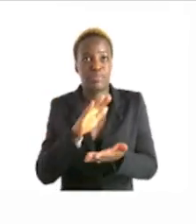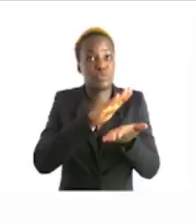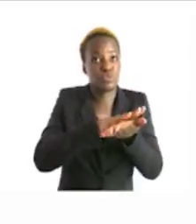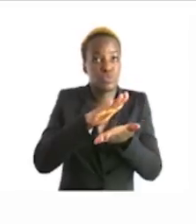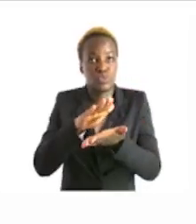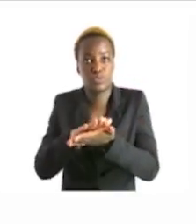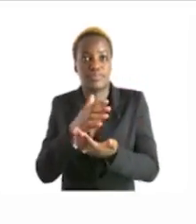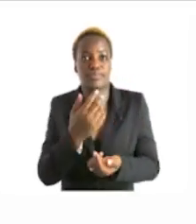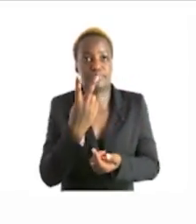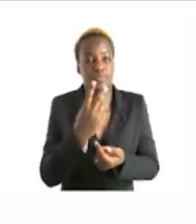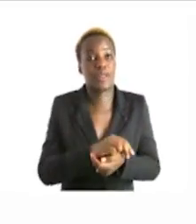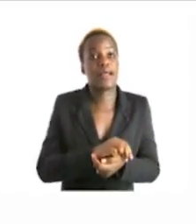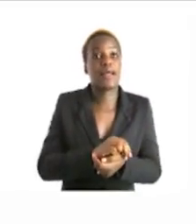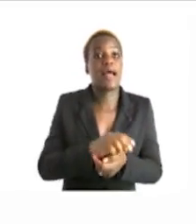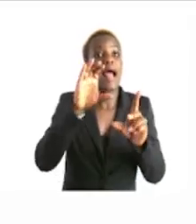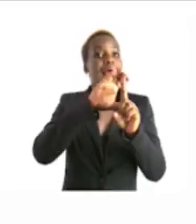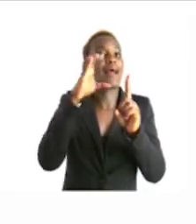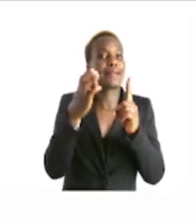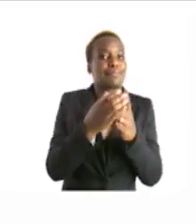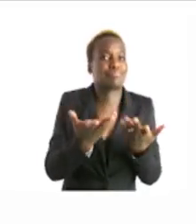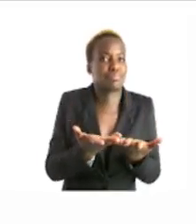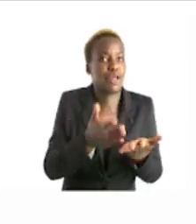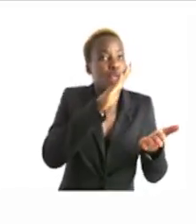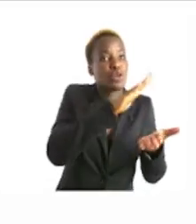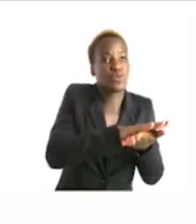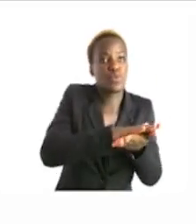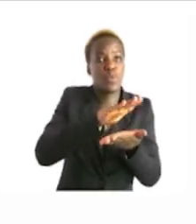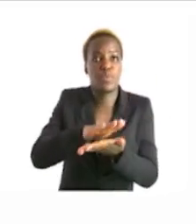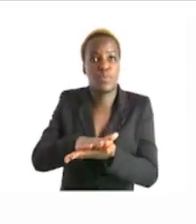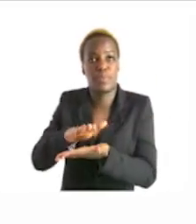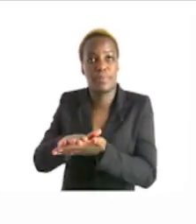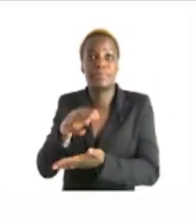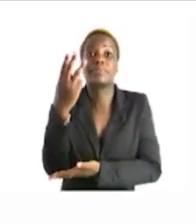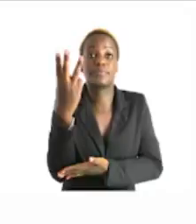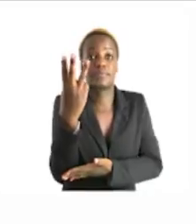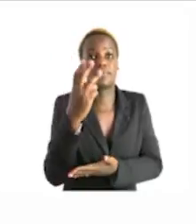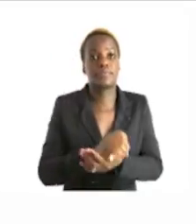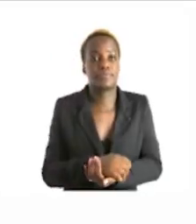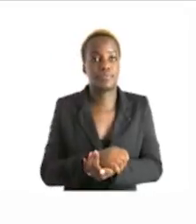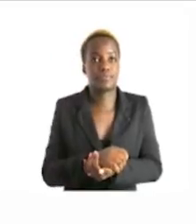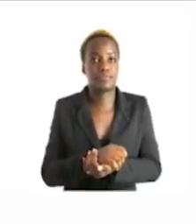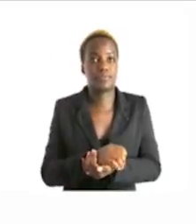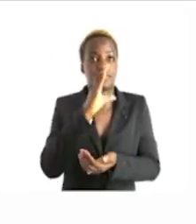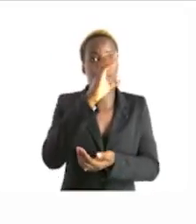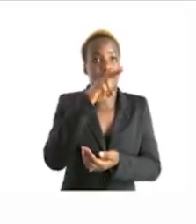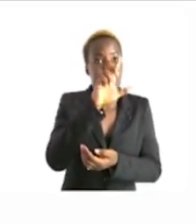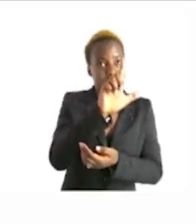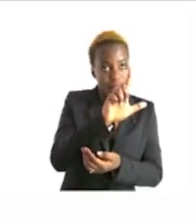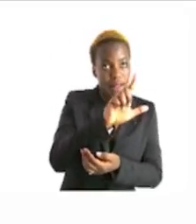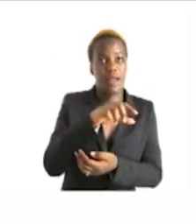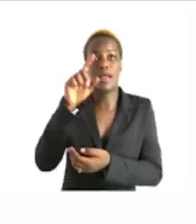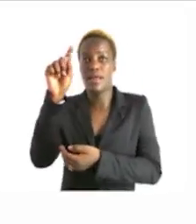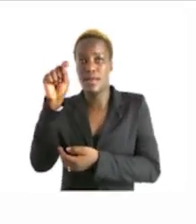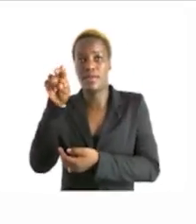how sure so it means it will have three syllables we can also